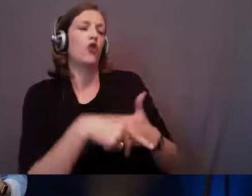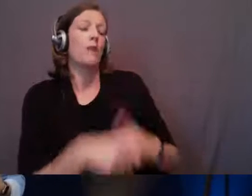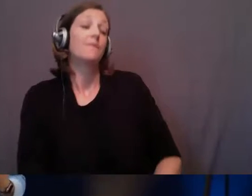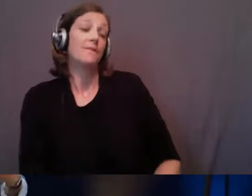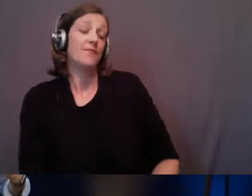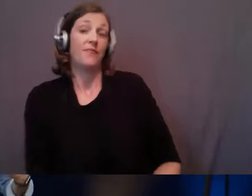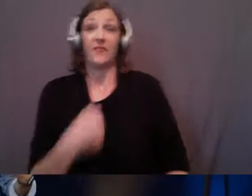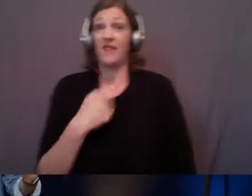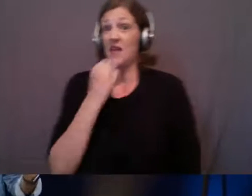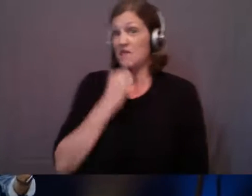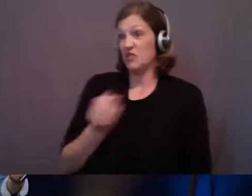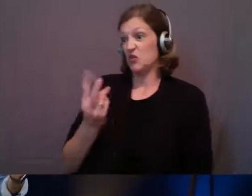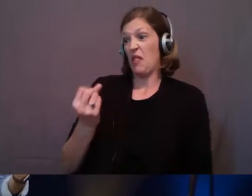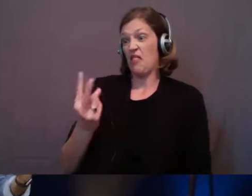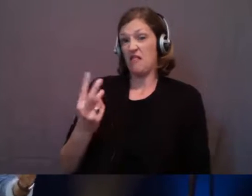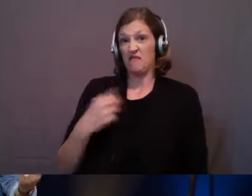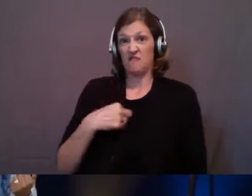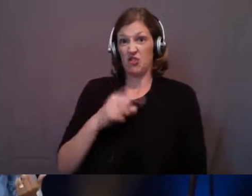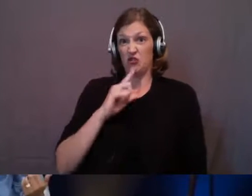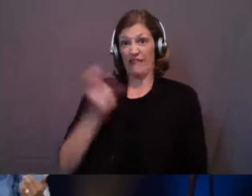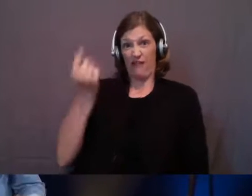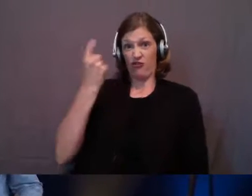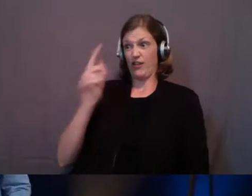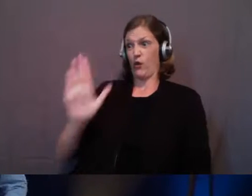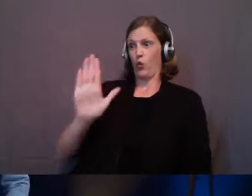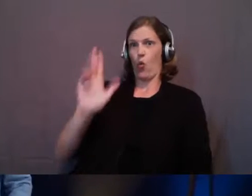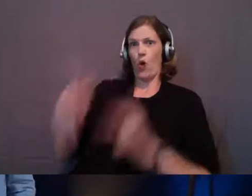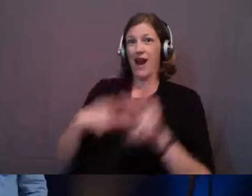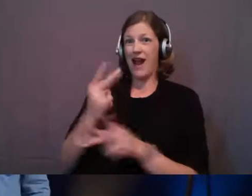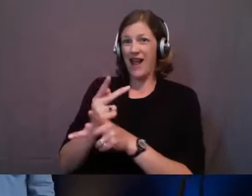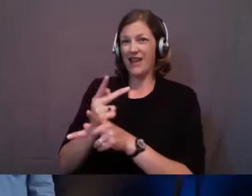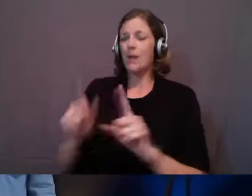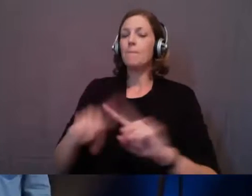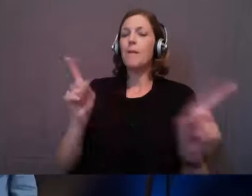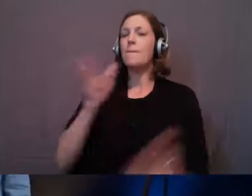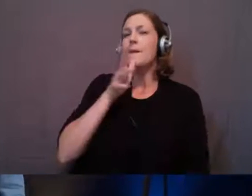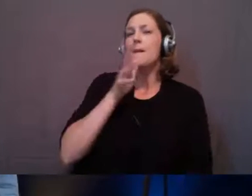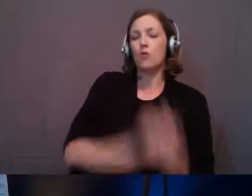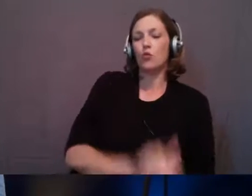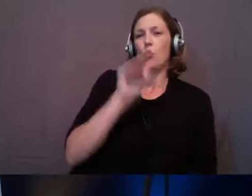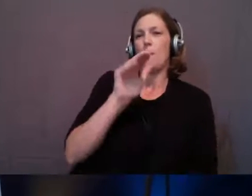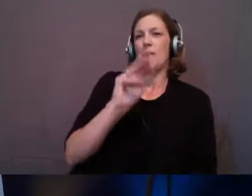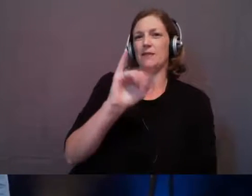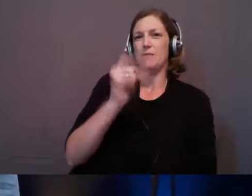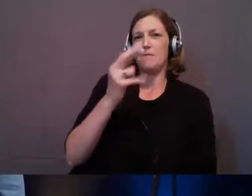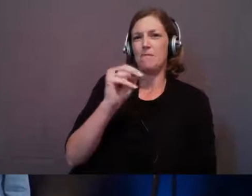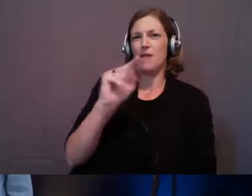I'm 12 years old. I don't really know what your kind means, but my mom grew up as a migrant worker, and she knew exactly what it meant. It had nothing to do with